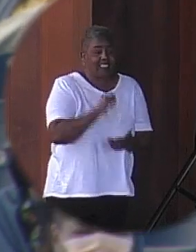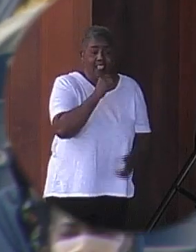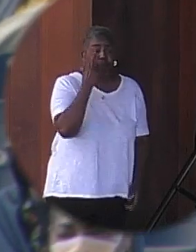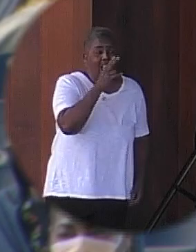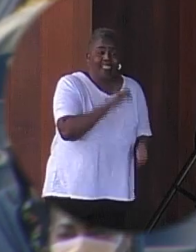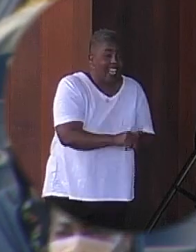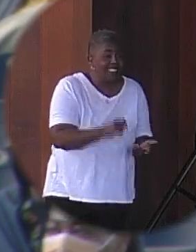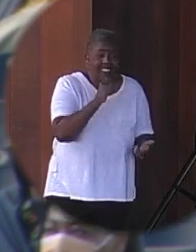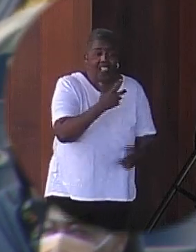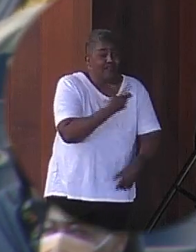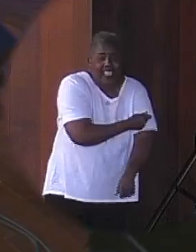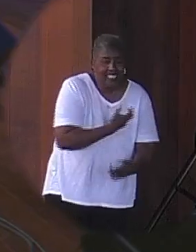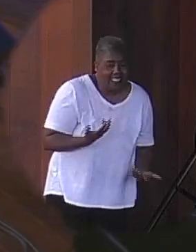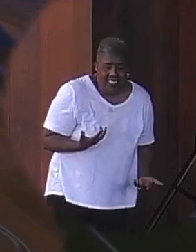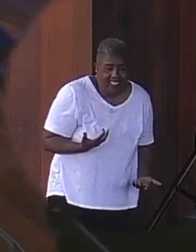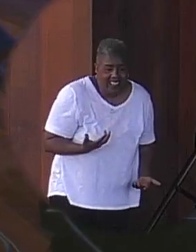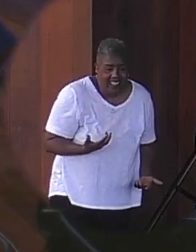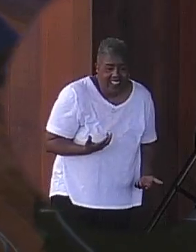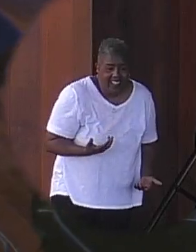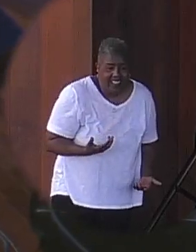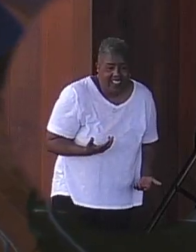That wasn't the vaccine.